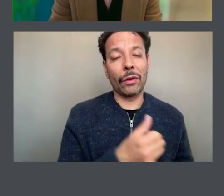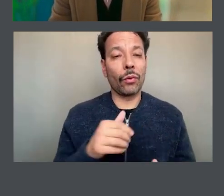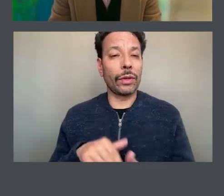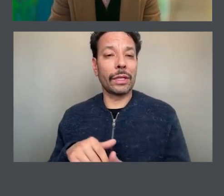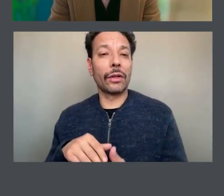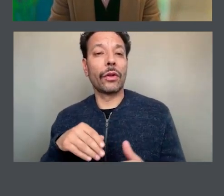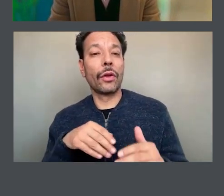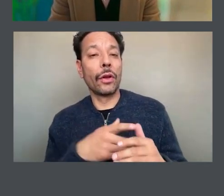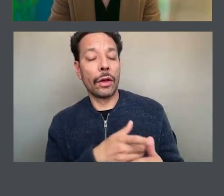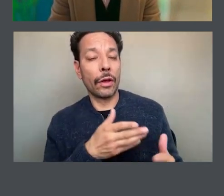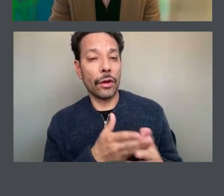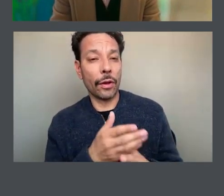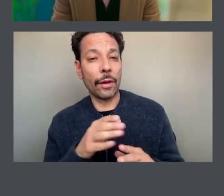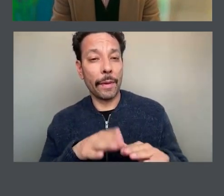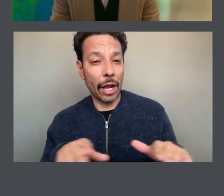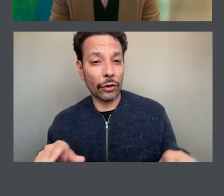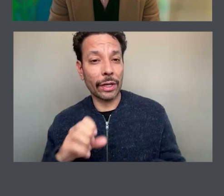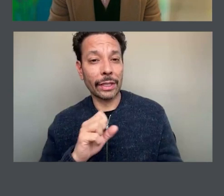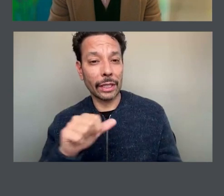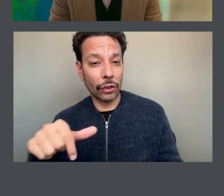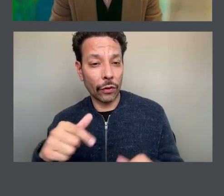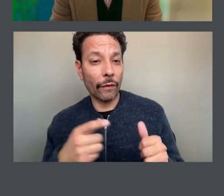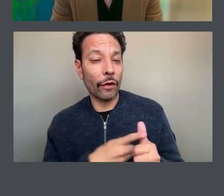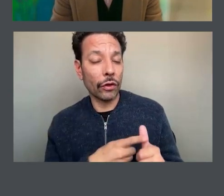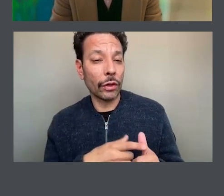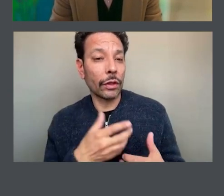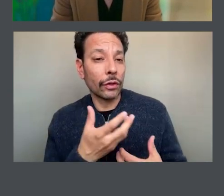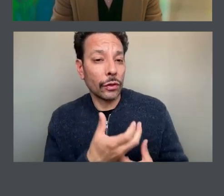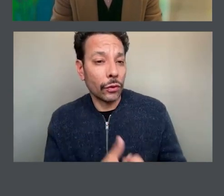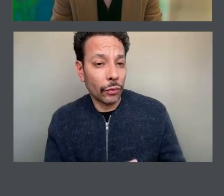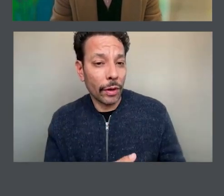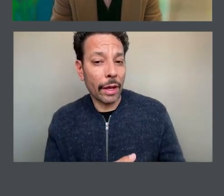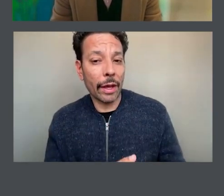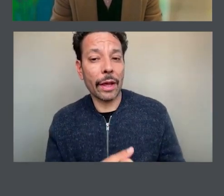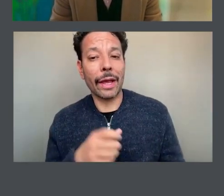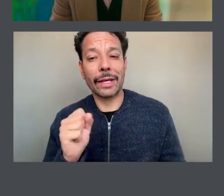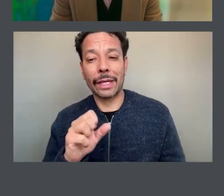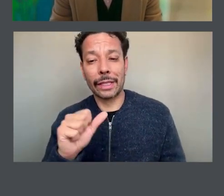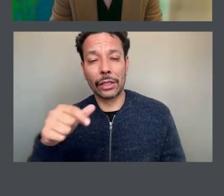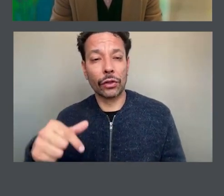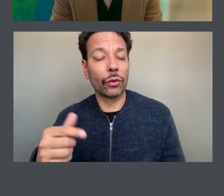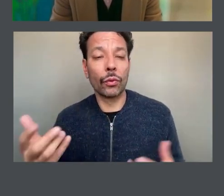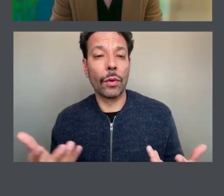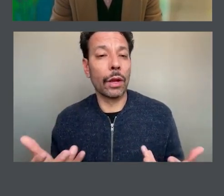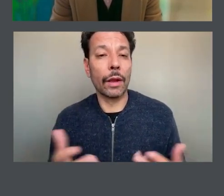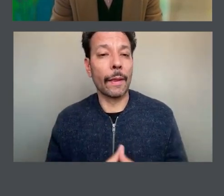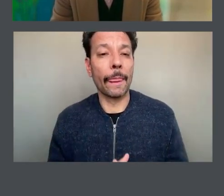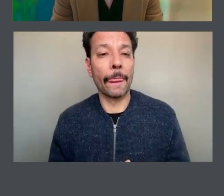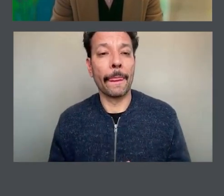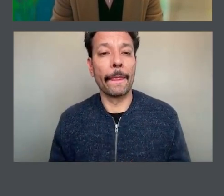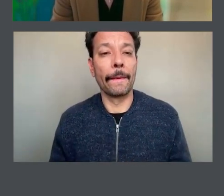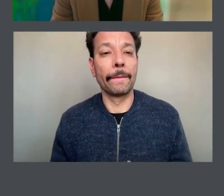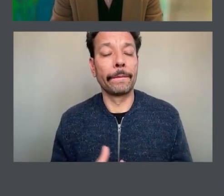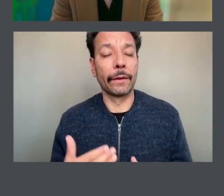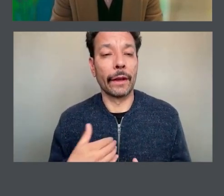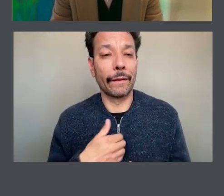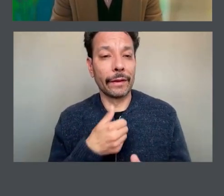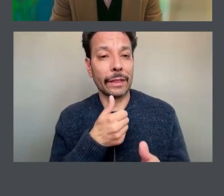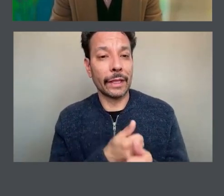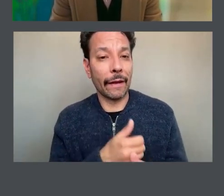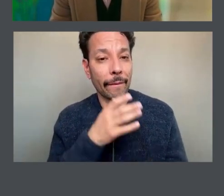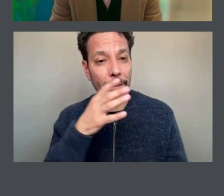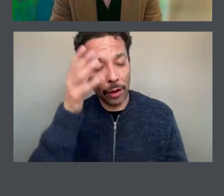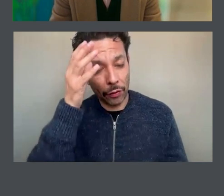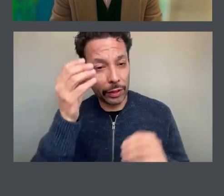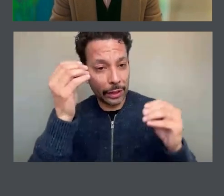So if we go through the pediatric SSQ first, a strength of the pediatric SSQ is that there are self-parent